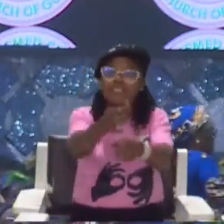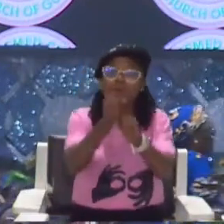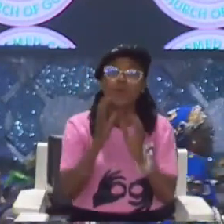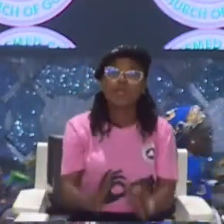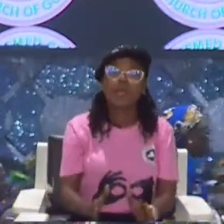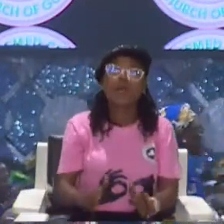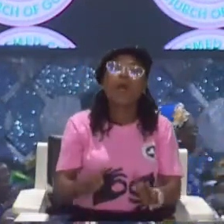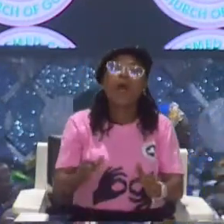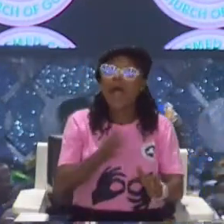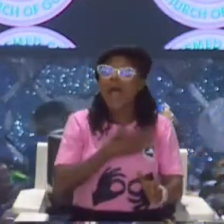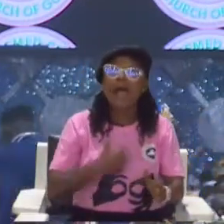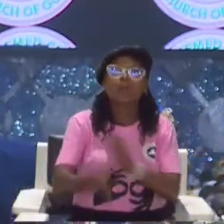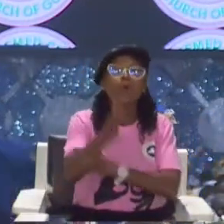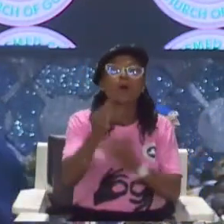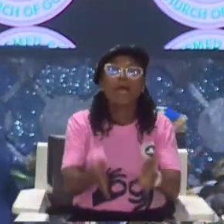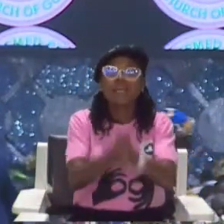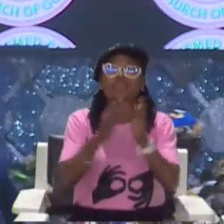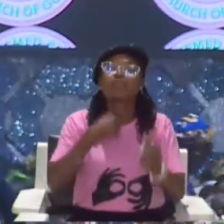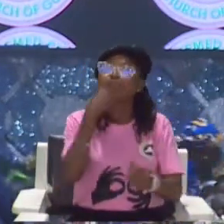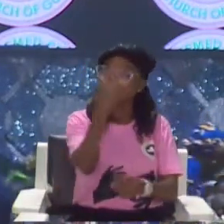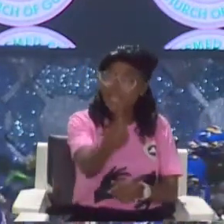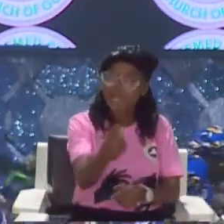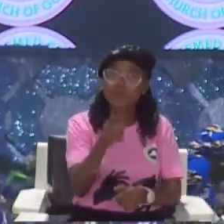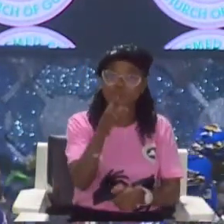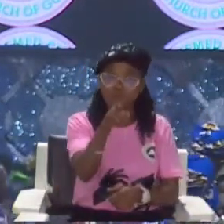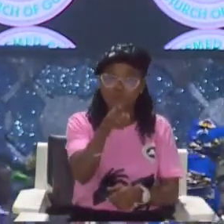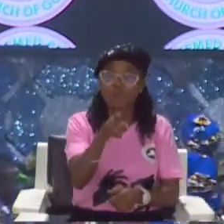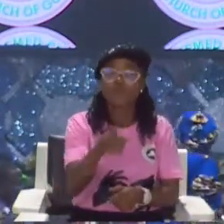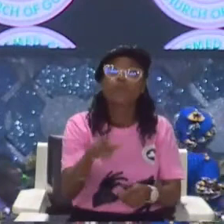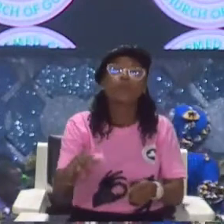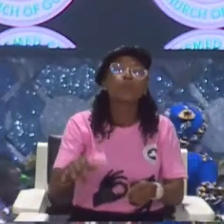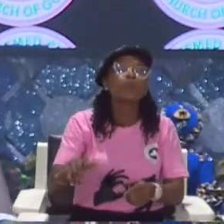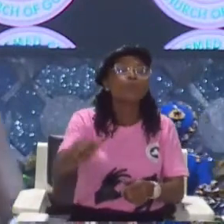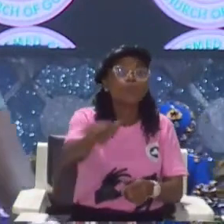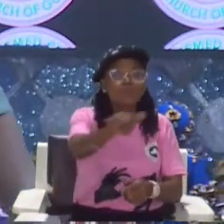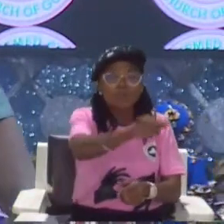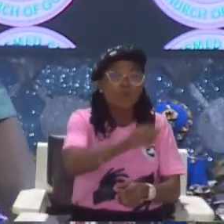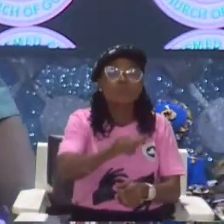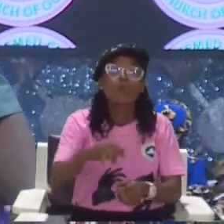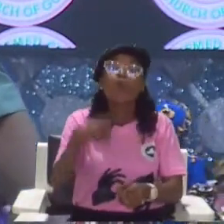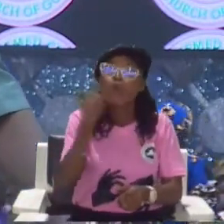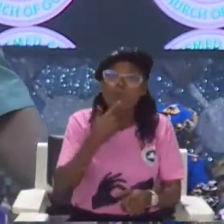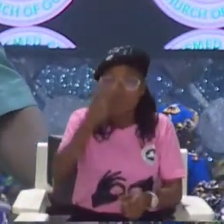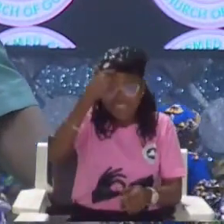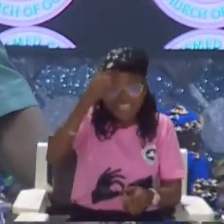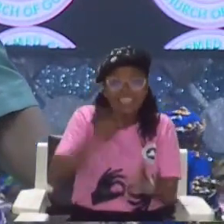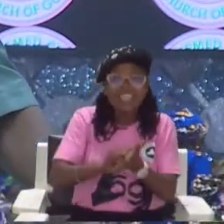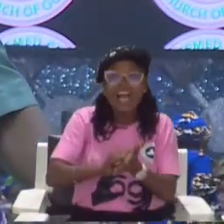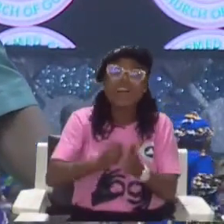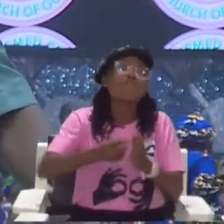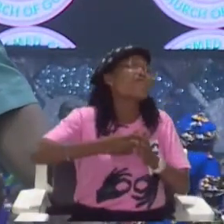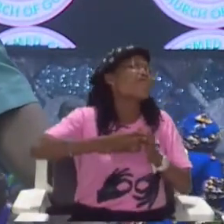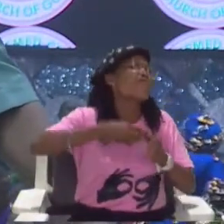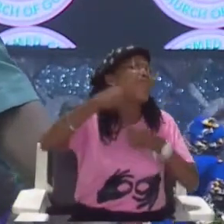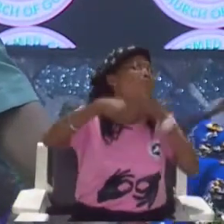tell you, those who thought they have left too far behind, you